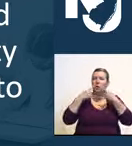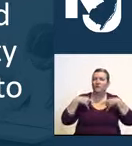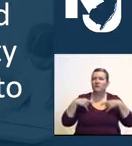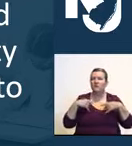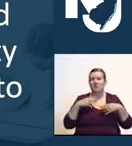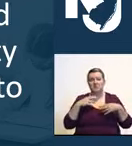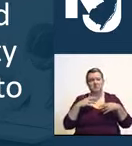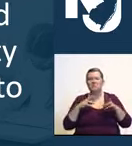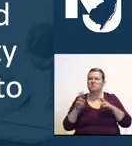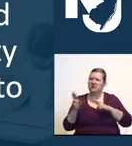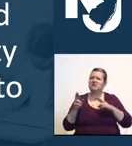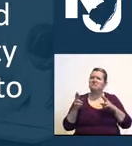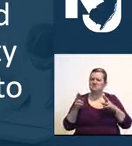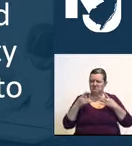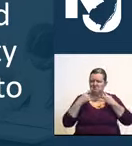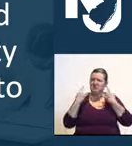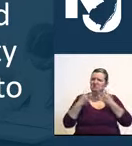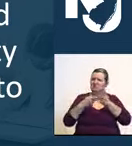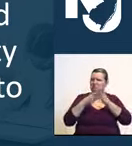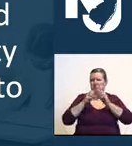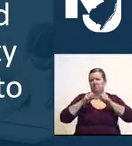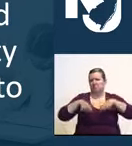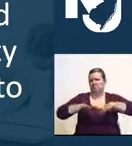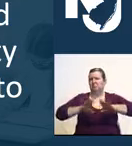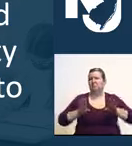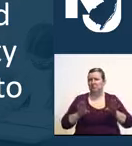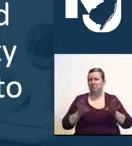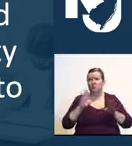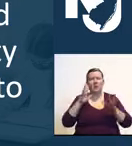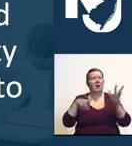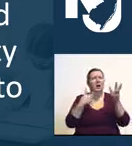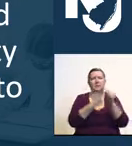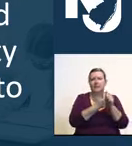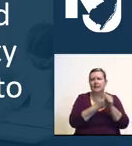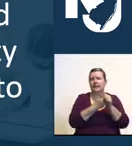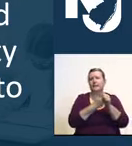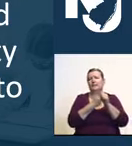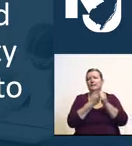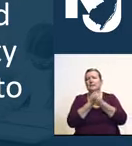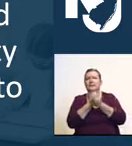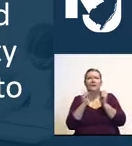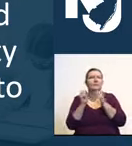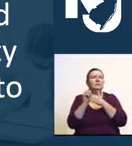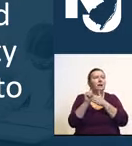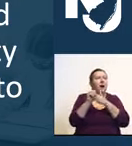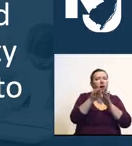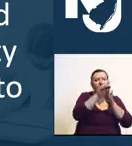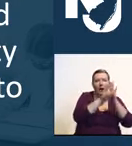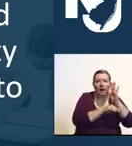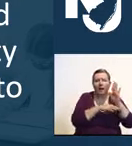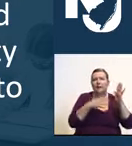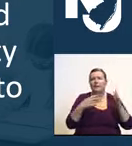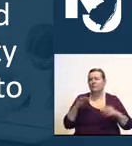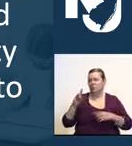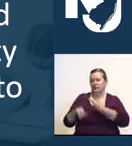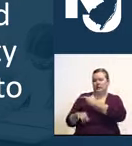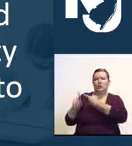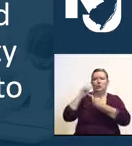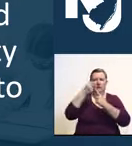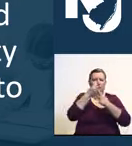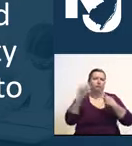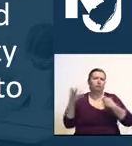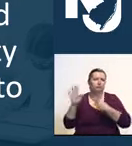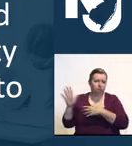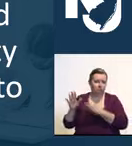health and safety guidance with regard to masking. I'll ask Judy if she doesn't mind to go into a little bit of detail on that. But to sum